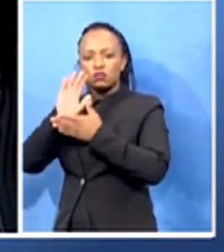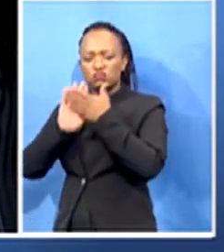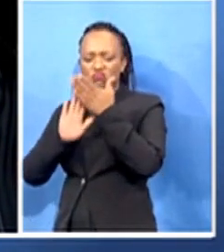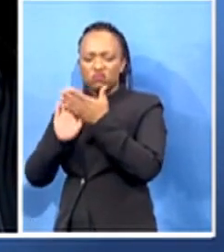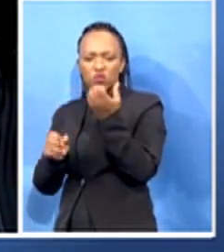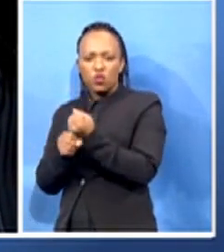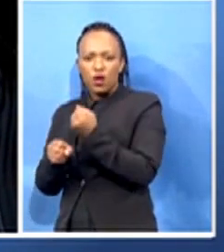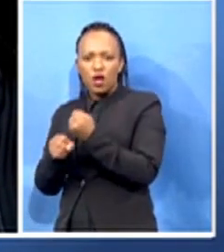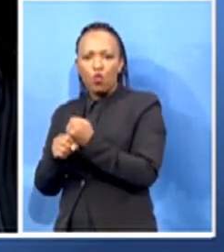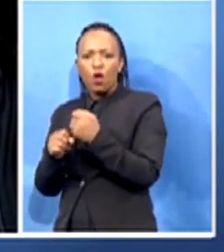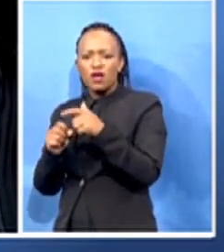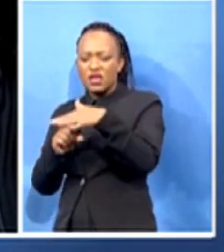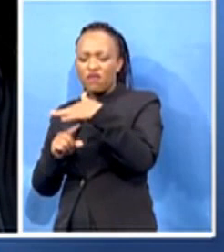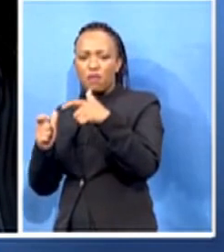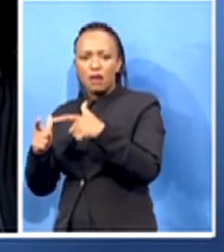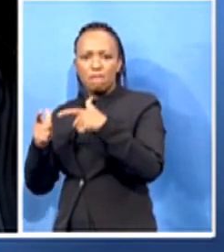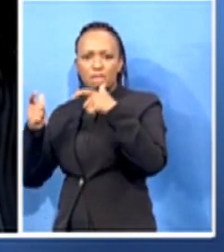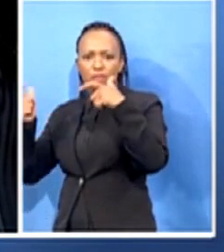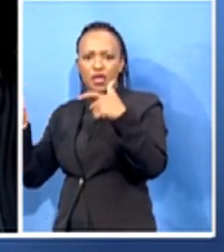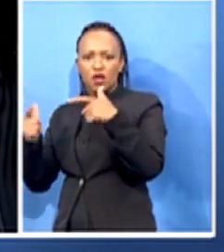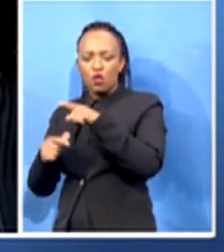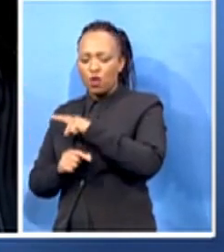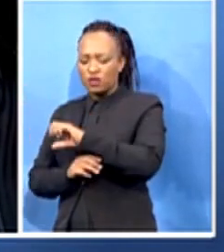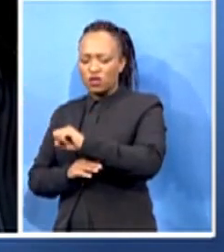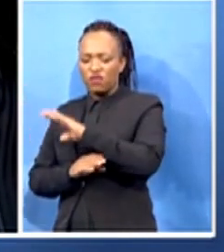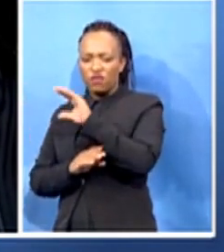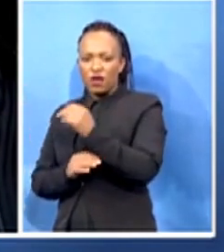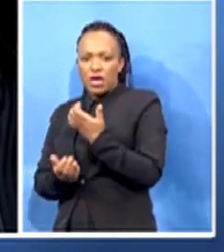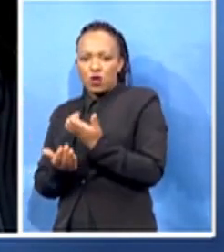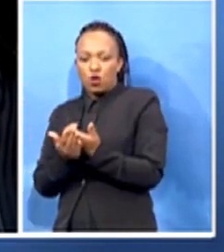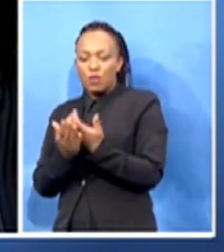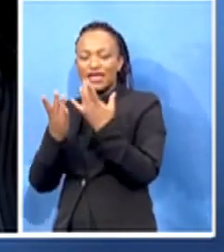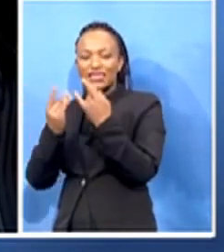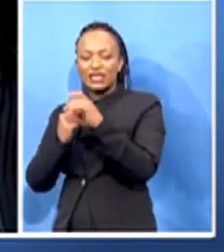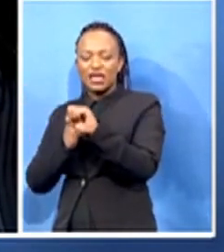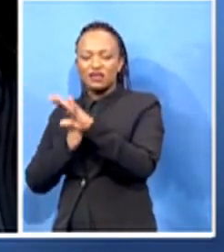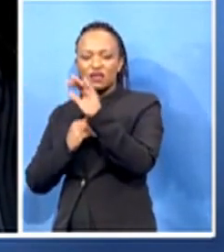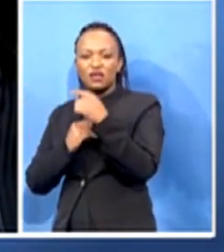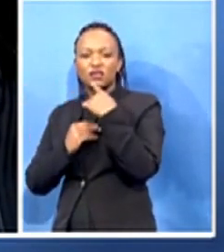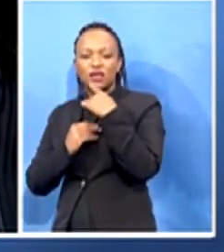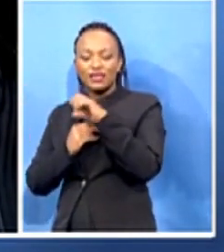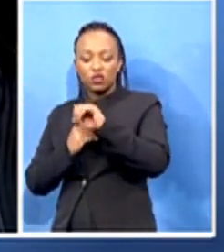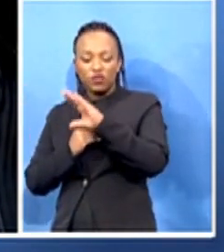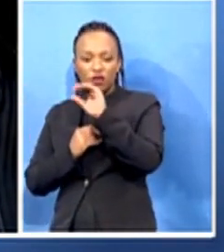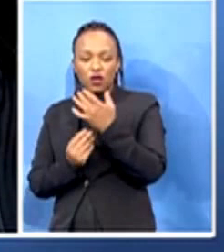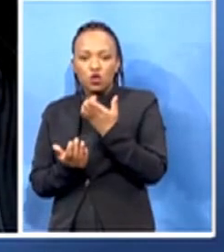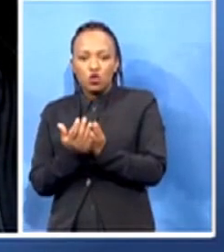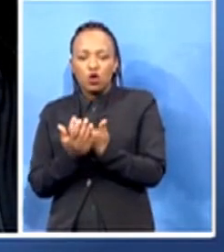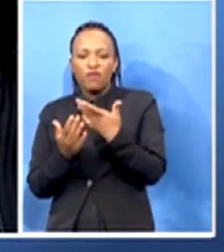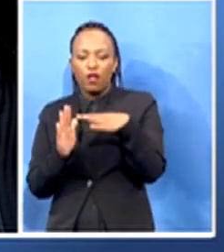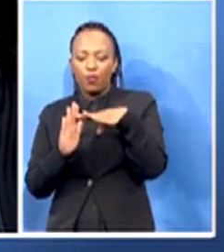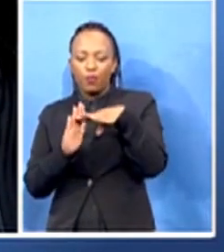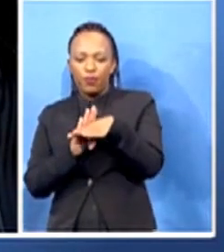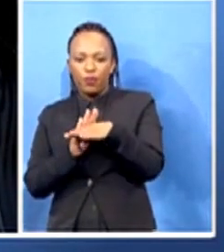African economy, Stats SA says the South African economy contracted by 51% this year, and they